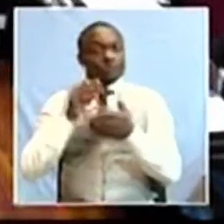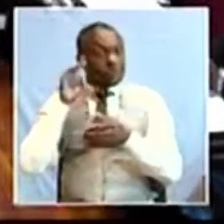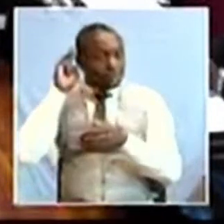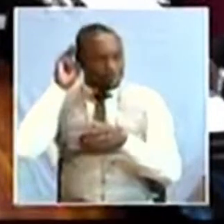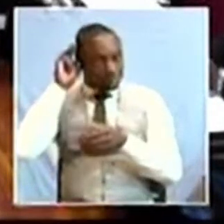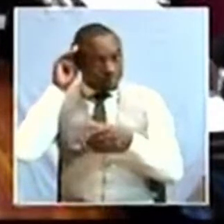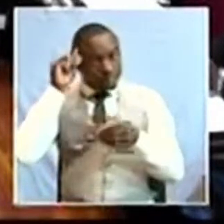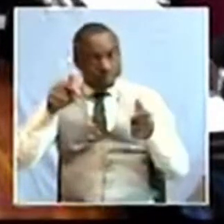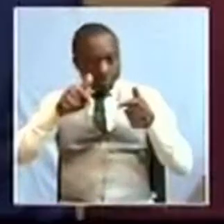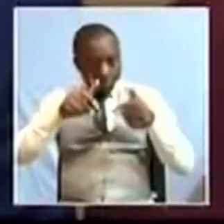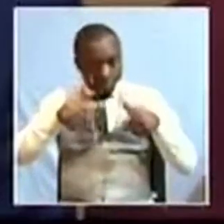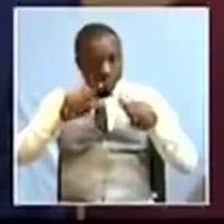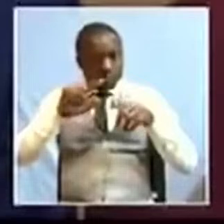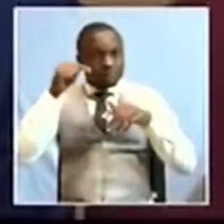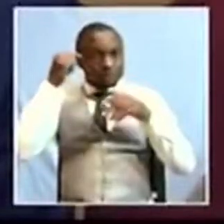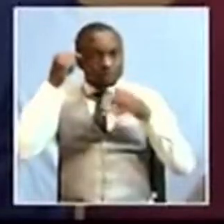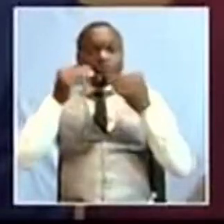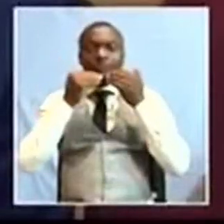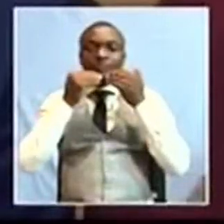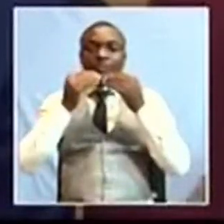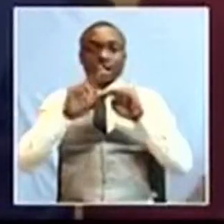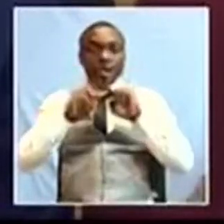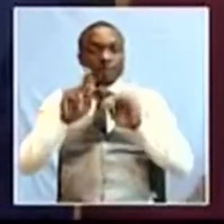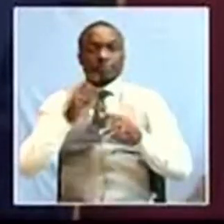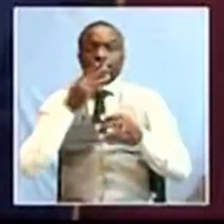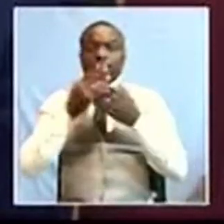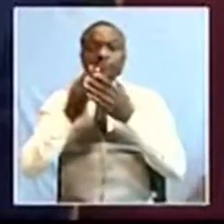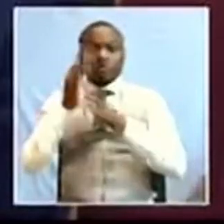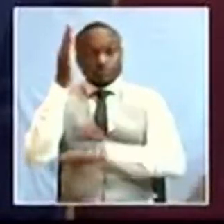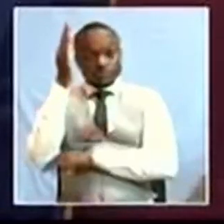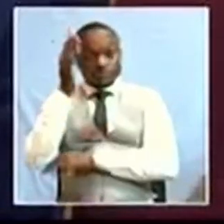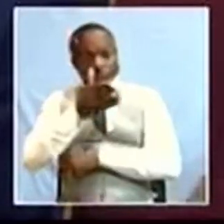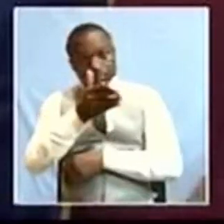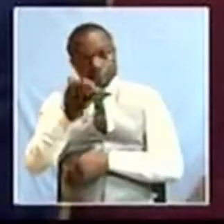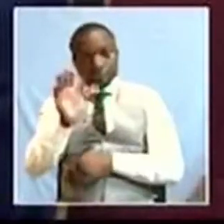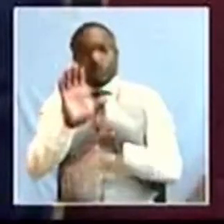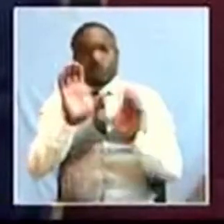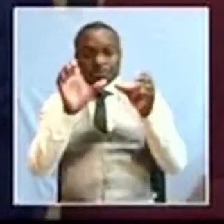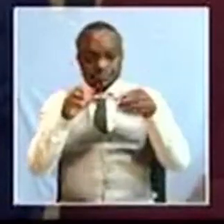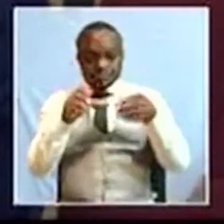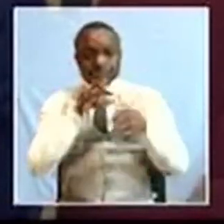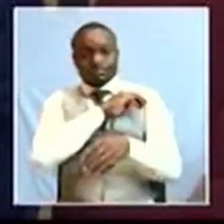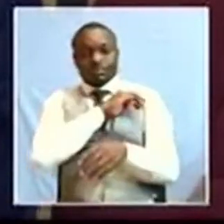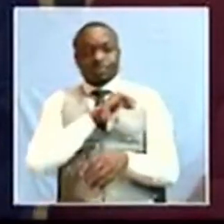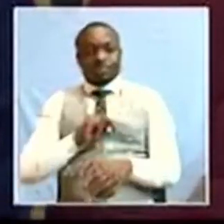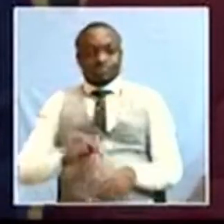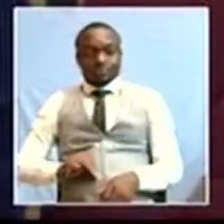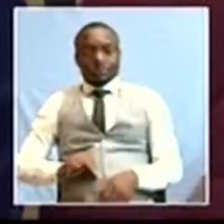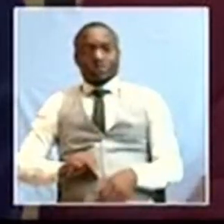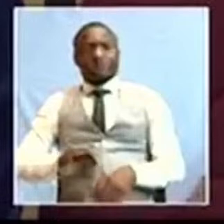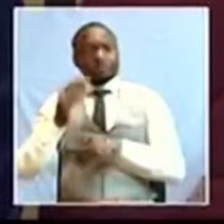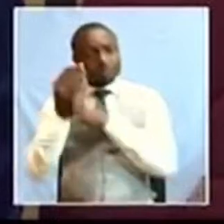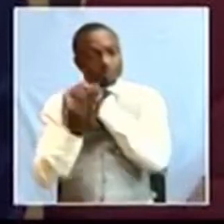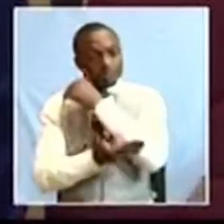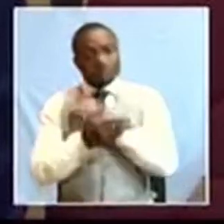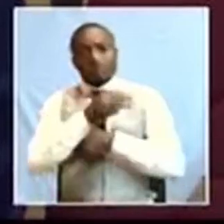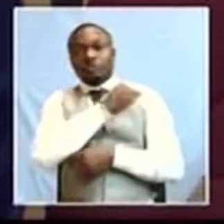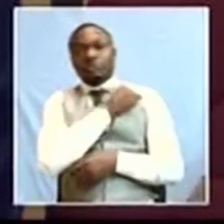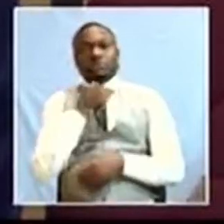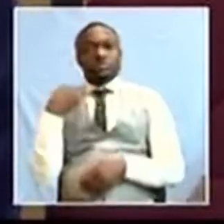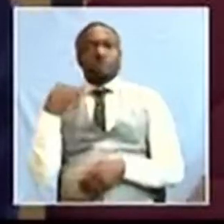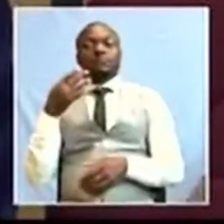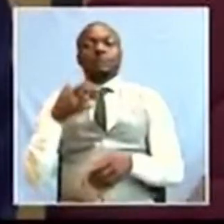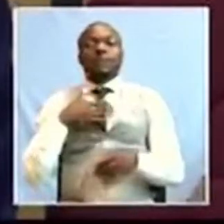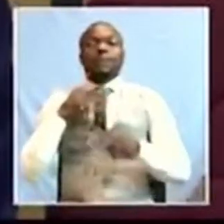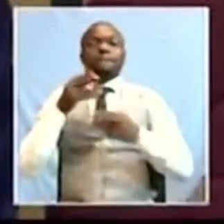Government. Thank you, Chair, and good afternoon to you and your committee members. Welcome, MONZE Town Council. I'm Kazinga